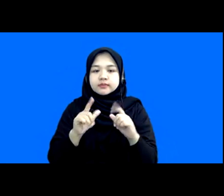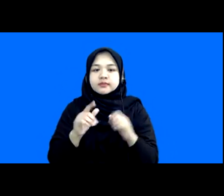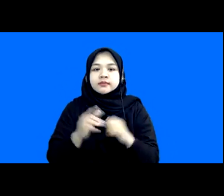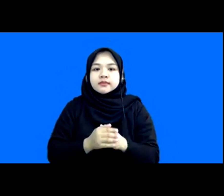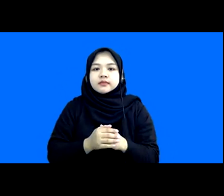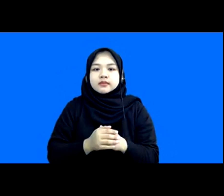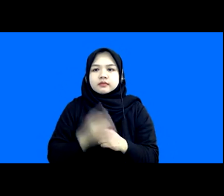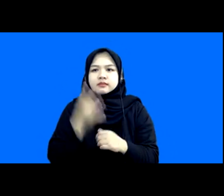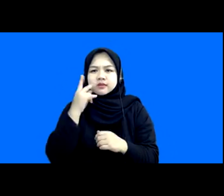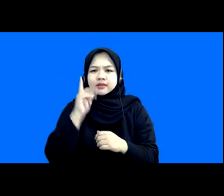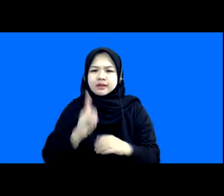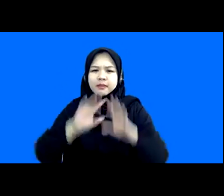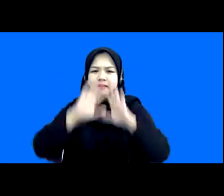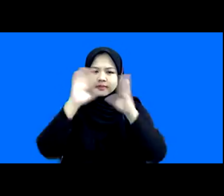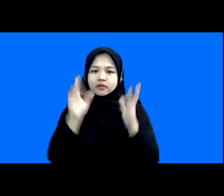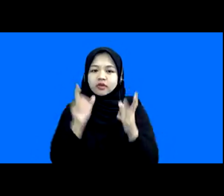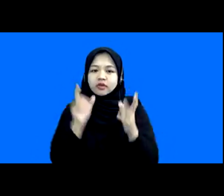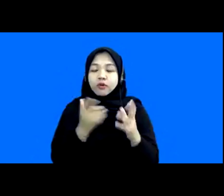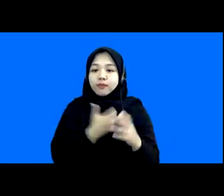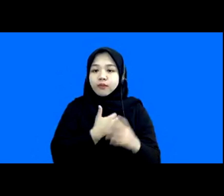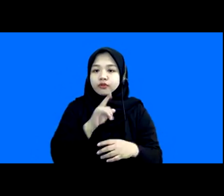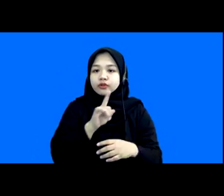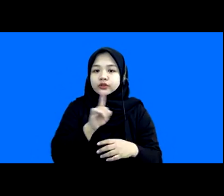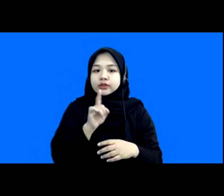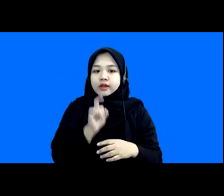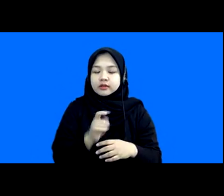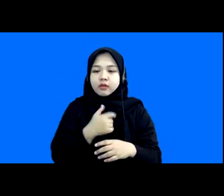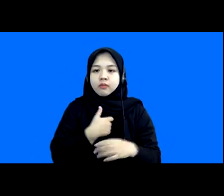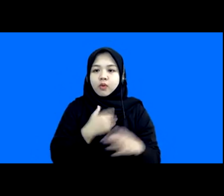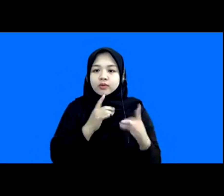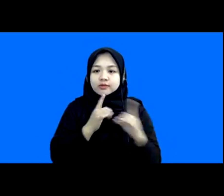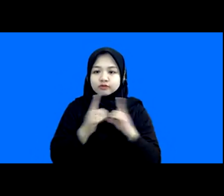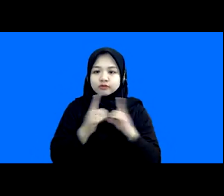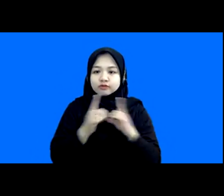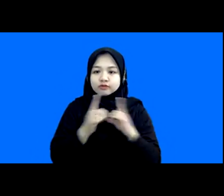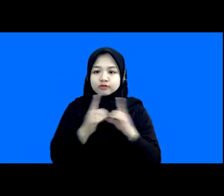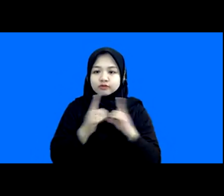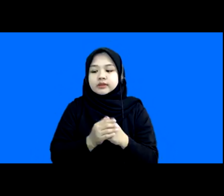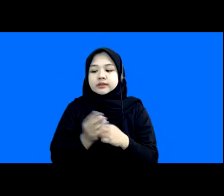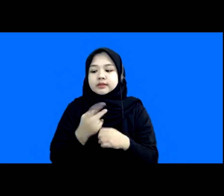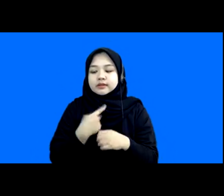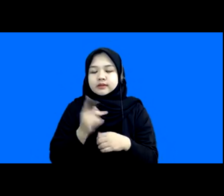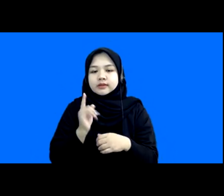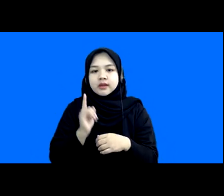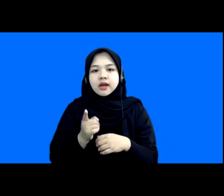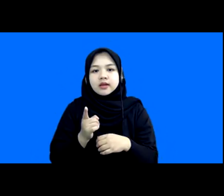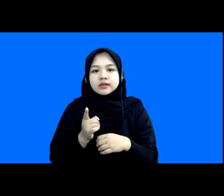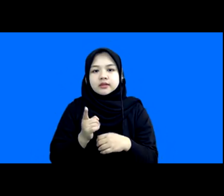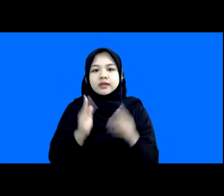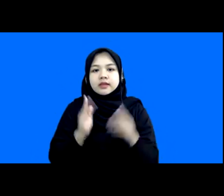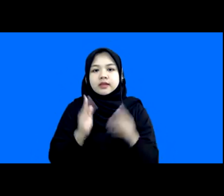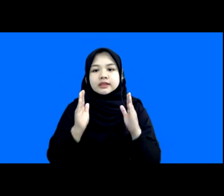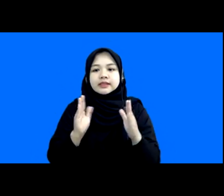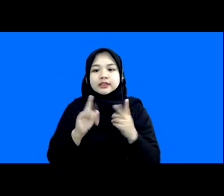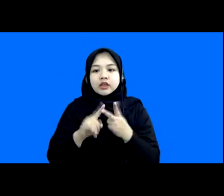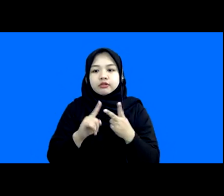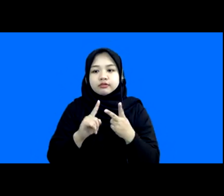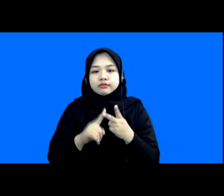you. So first up here, we've got Binhur Pintor. He's the Chief Technology Officer at Smart